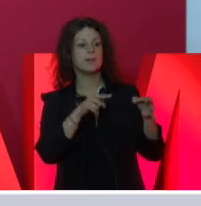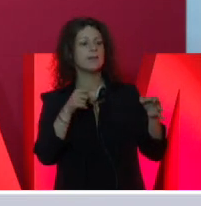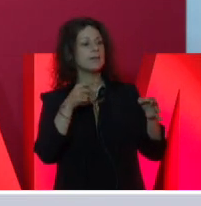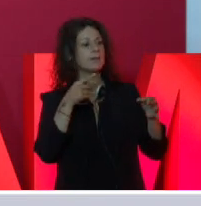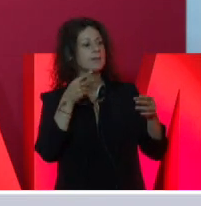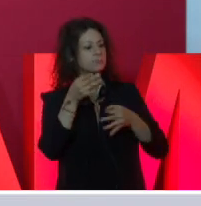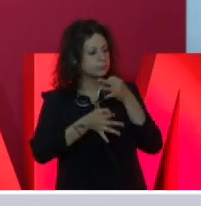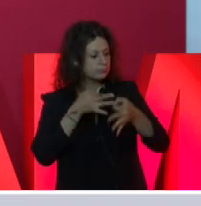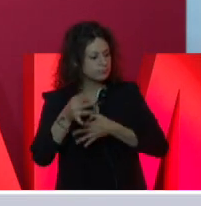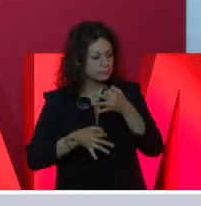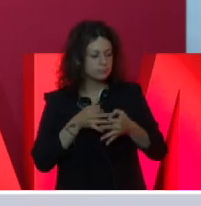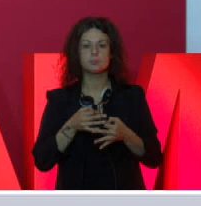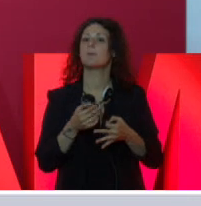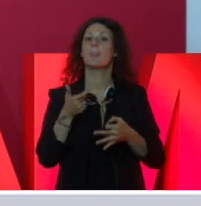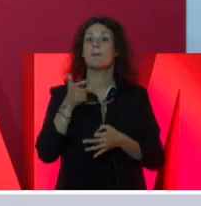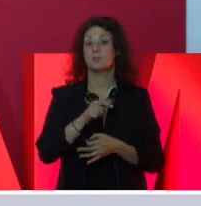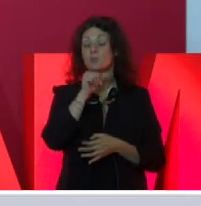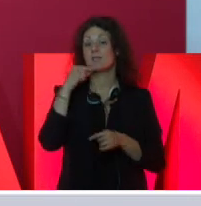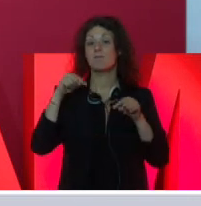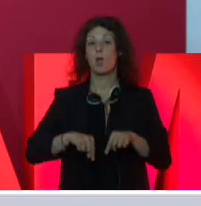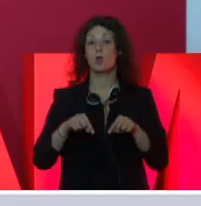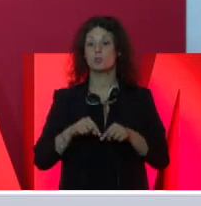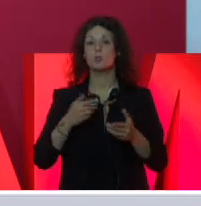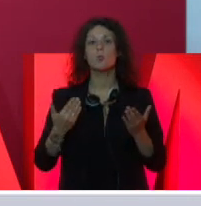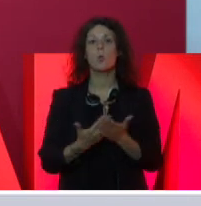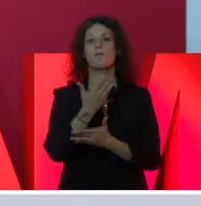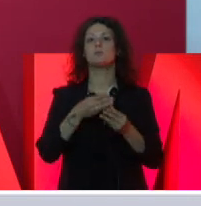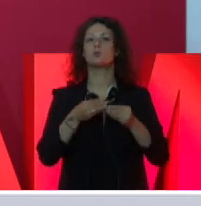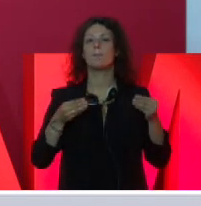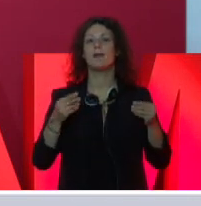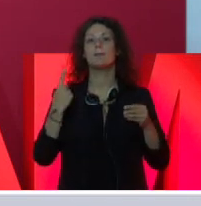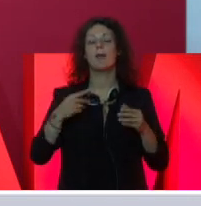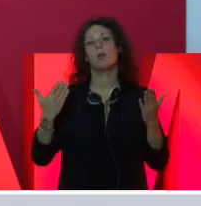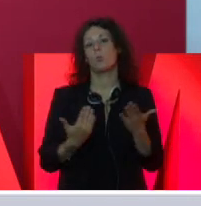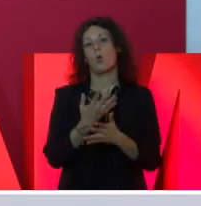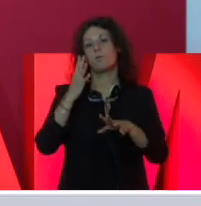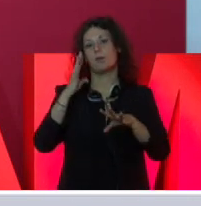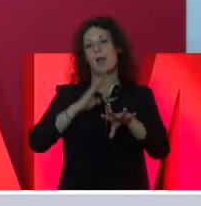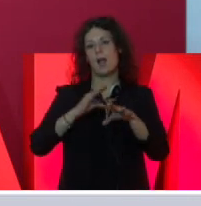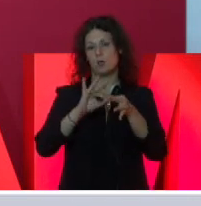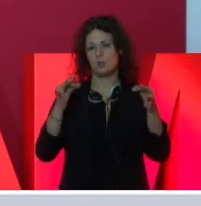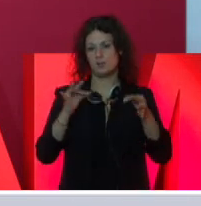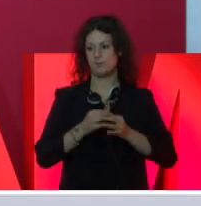etc. One week ago, there was a commentary on